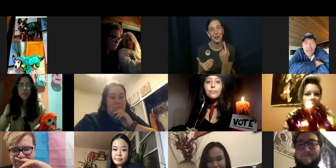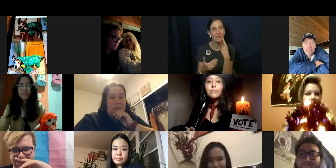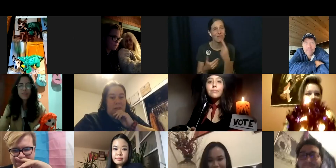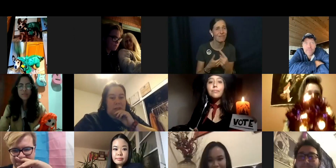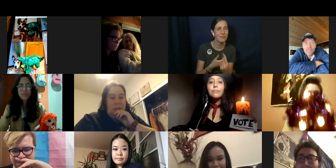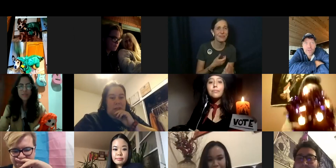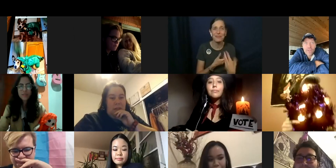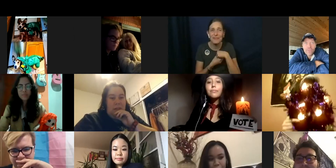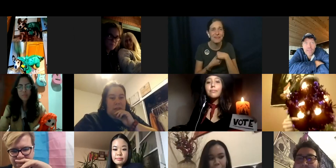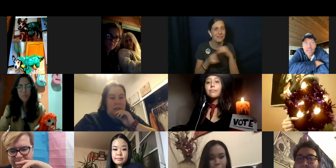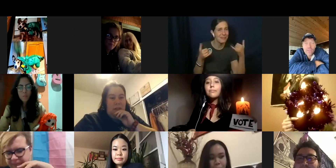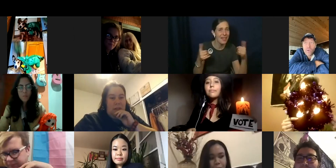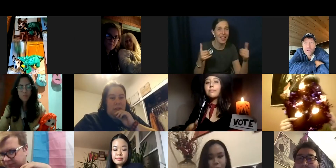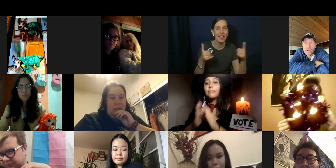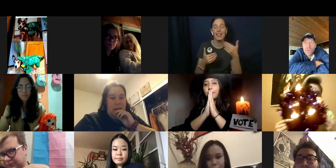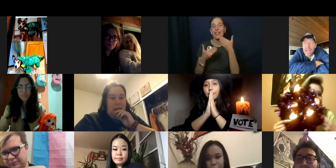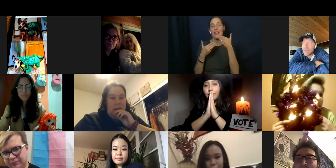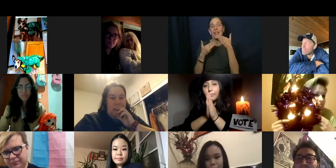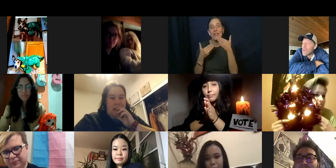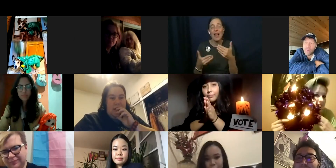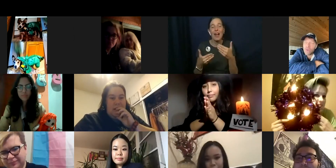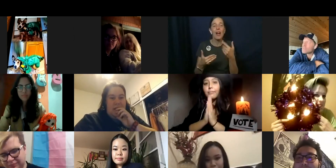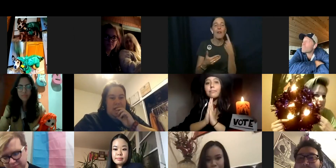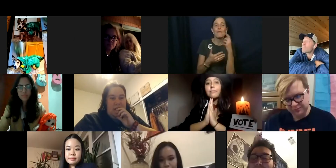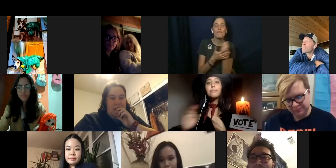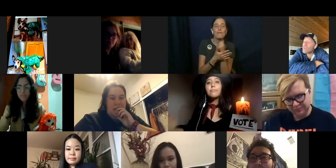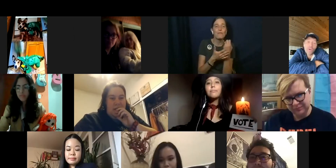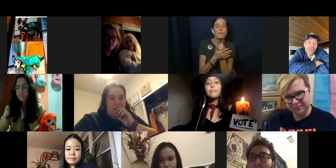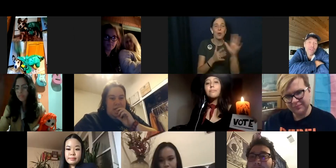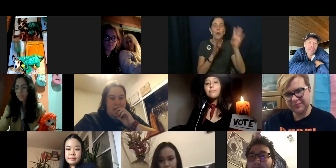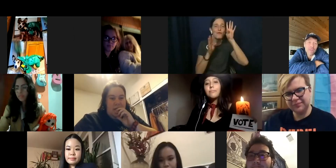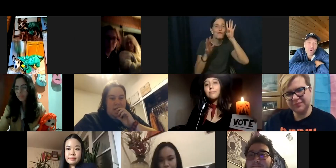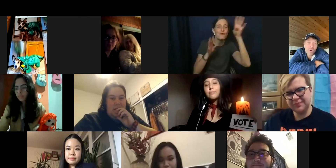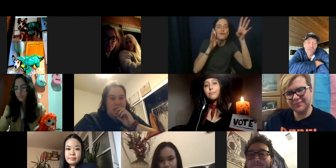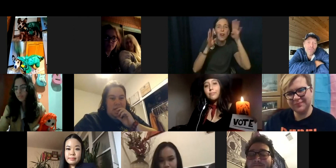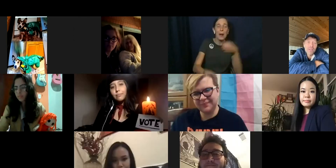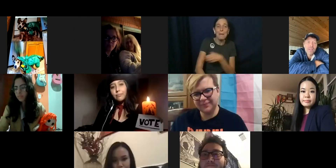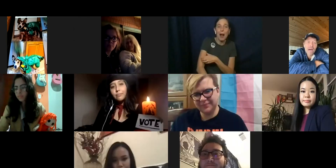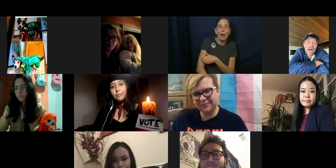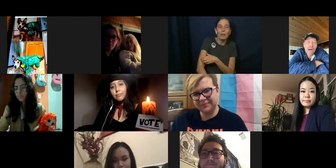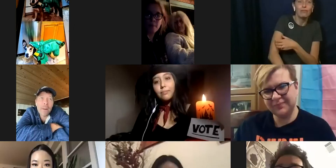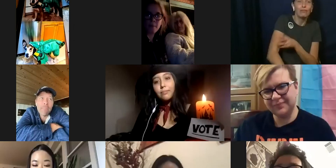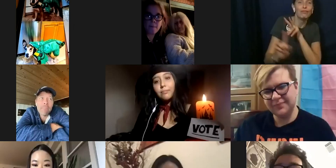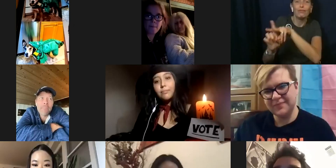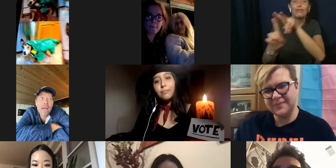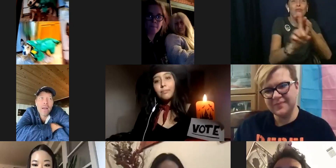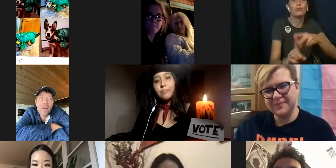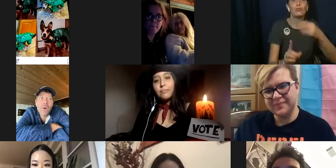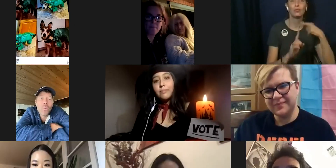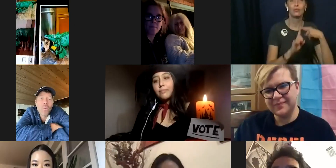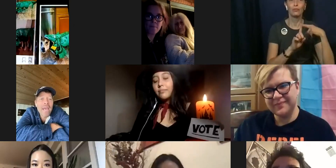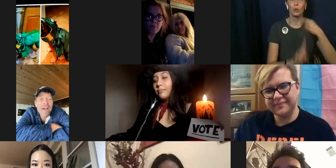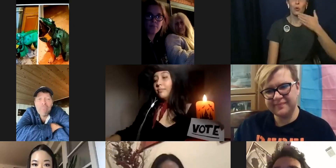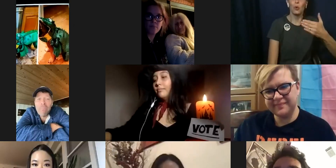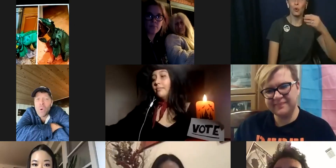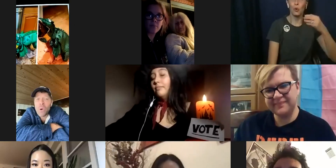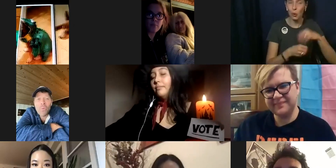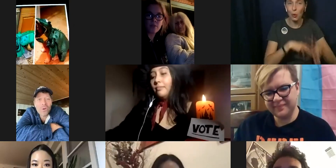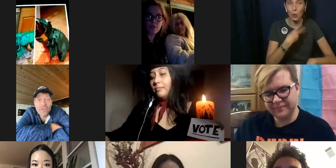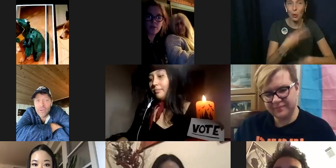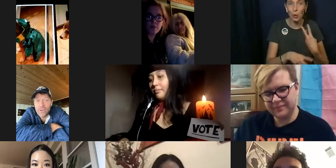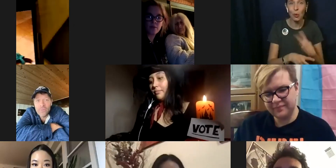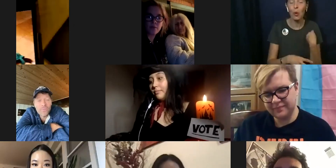did try two. I figure, you know what, I use two legs just to steady myself a little bit. That's awesome. Thank you, Paul. Thanks so much